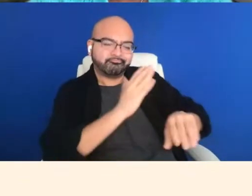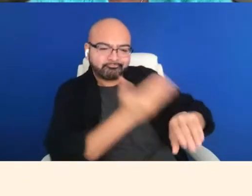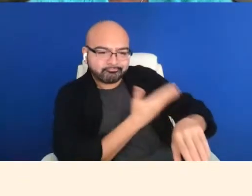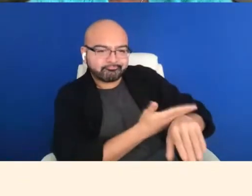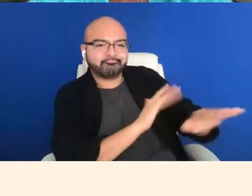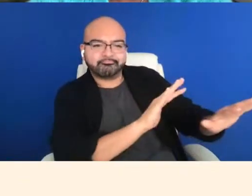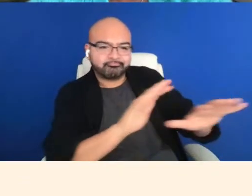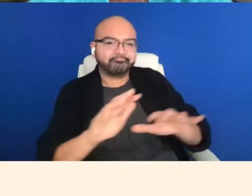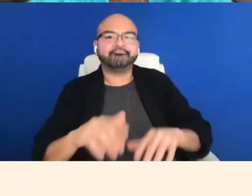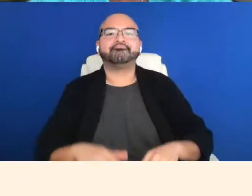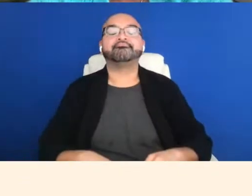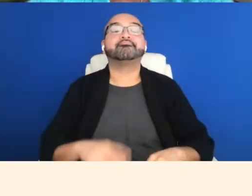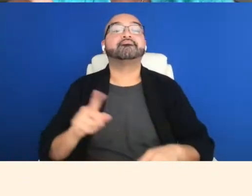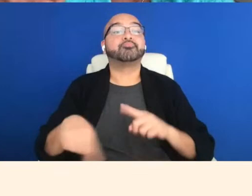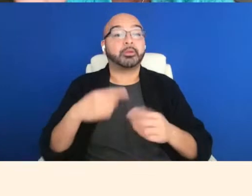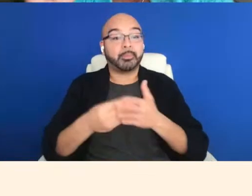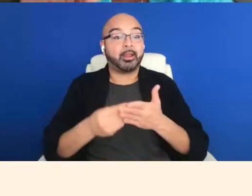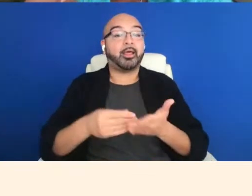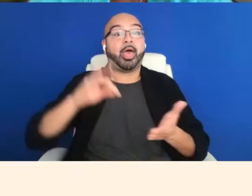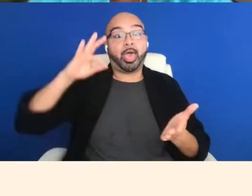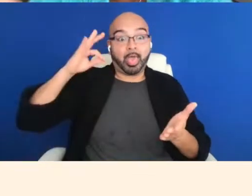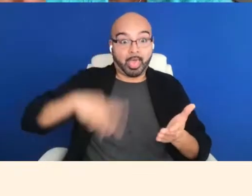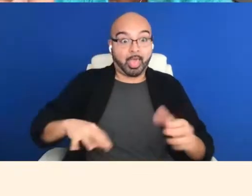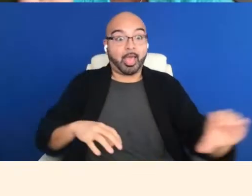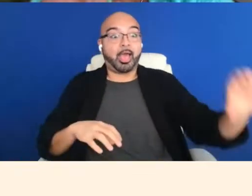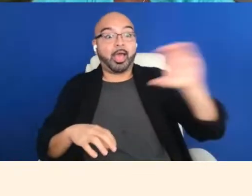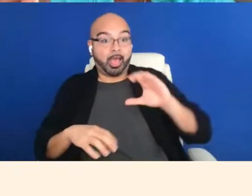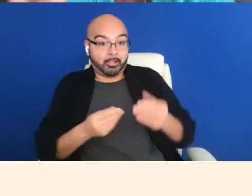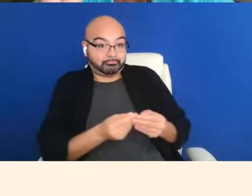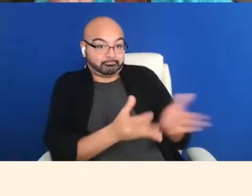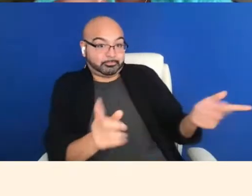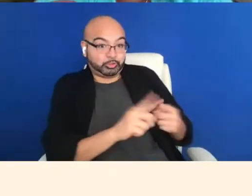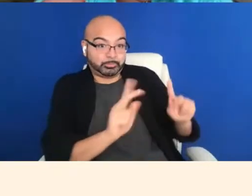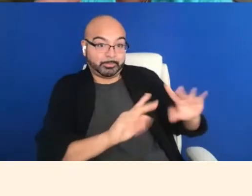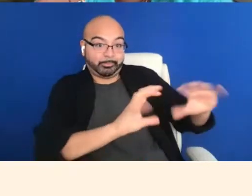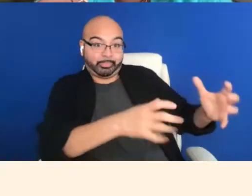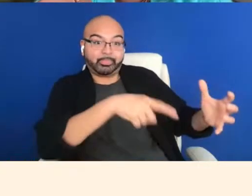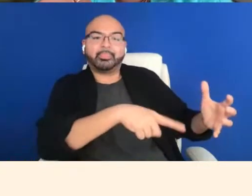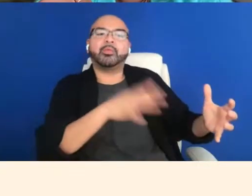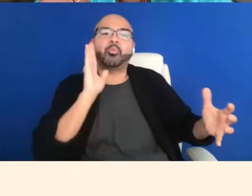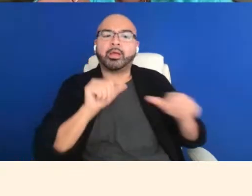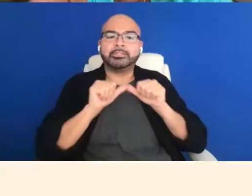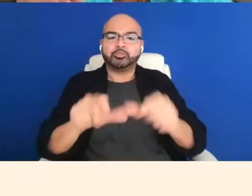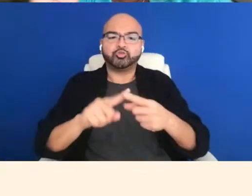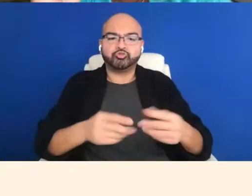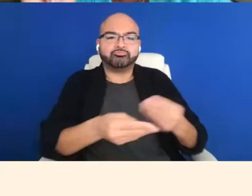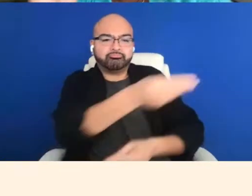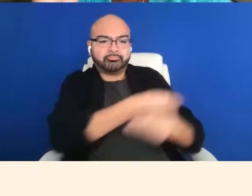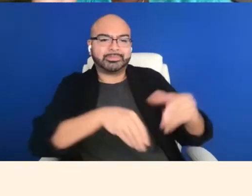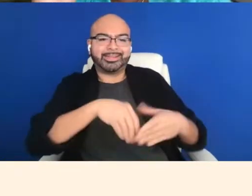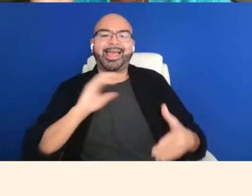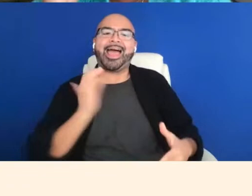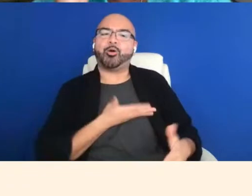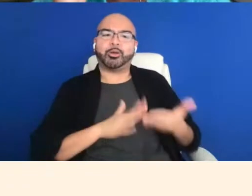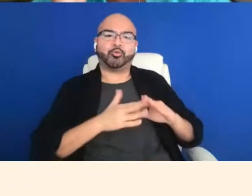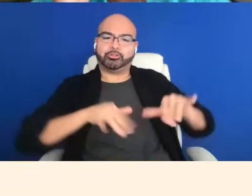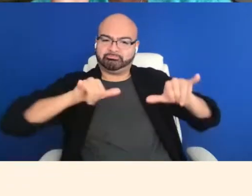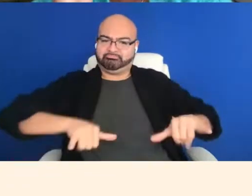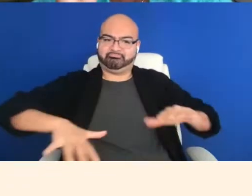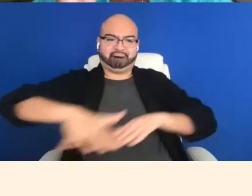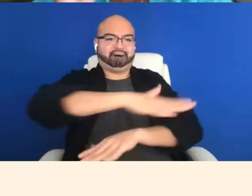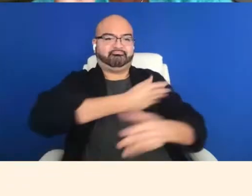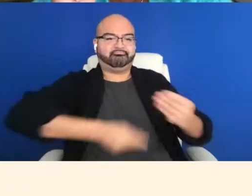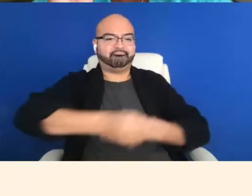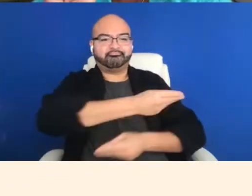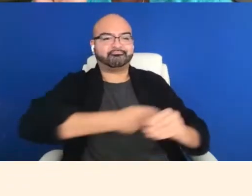is returned to our folks, it continues to circulate within our community. We don't talk about it much anymore,